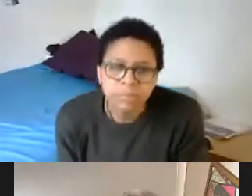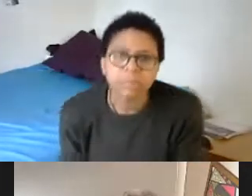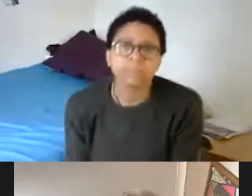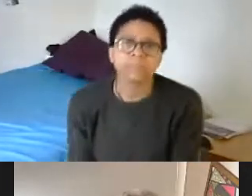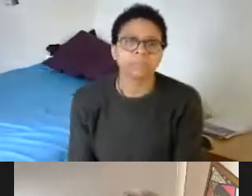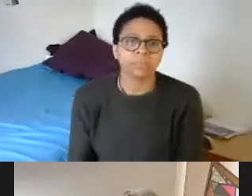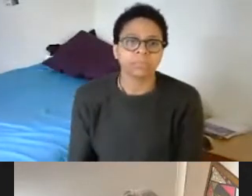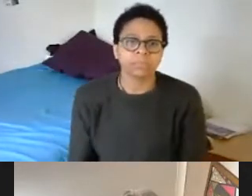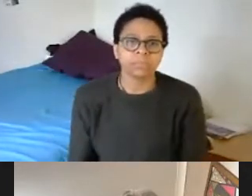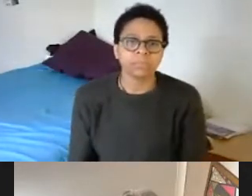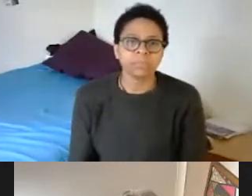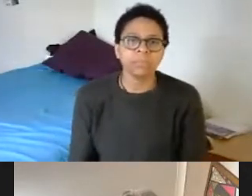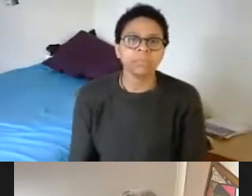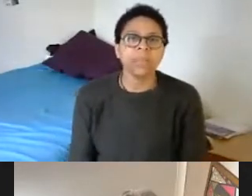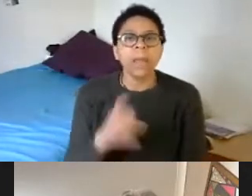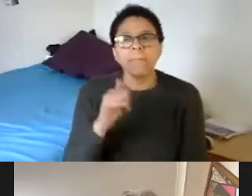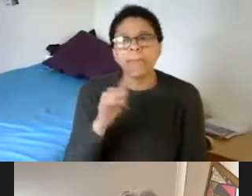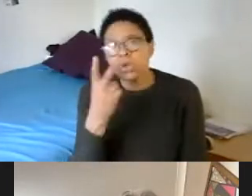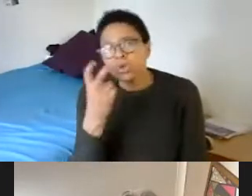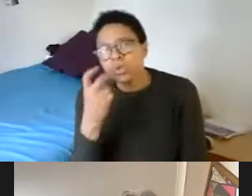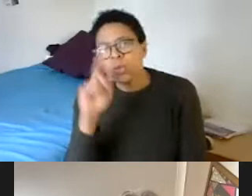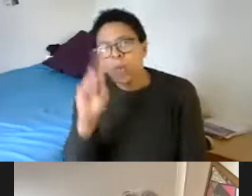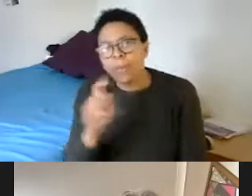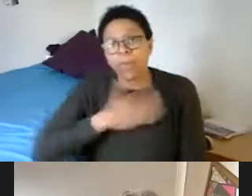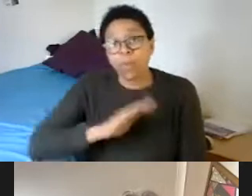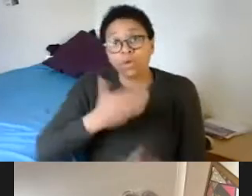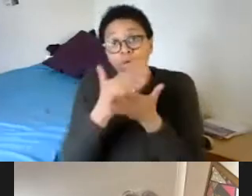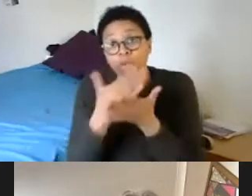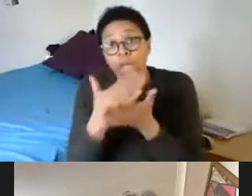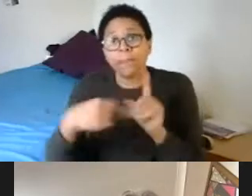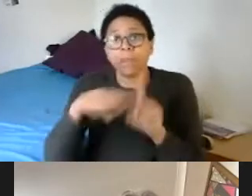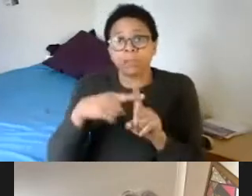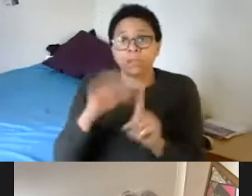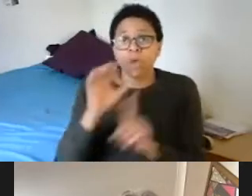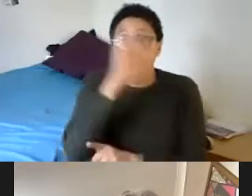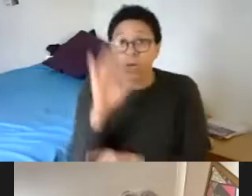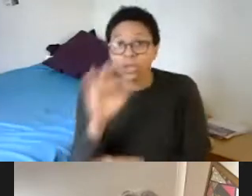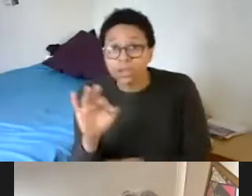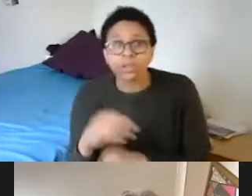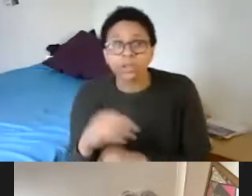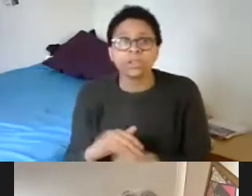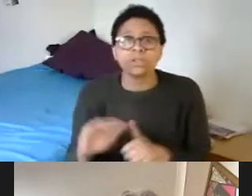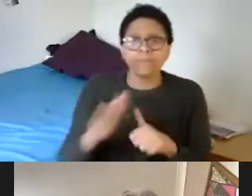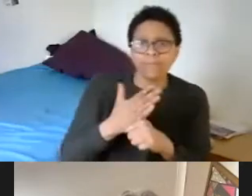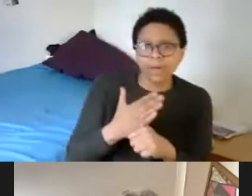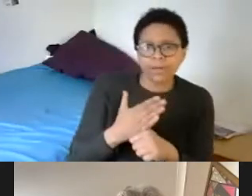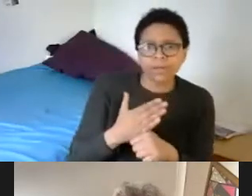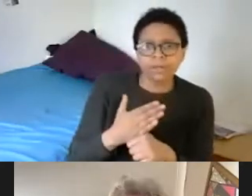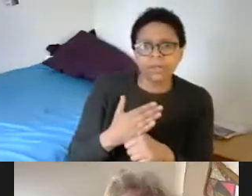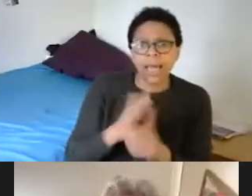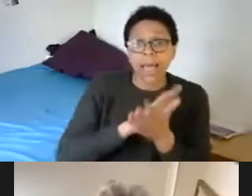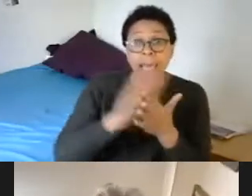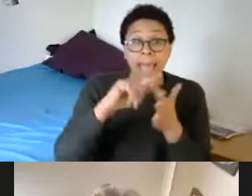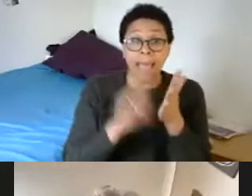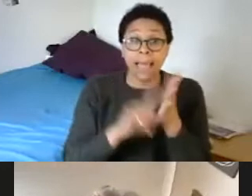brilliant. Thank you for sharing. We've got a couple of other people who want to share, and we've got a question. So I'm just going to go, first of all, to Helen,